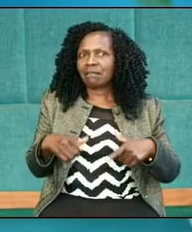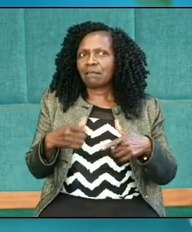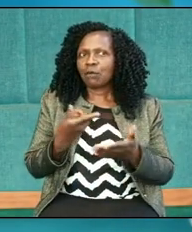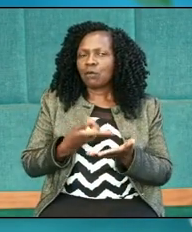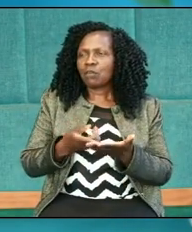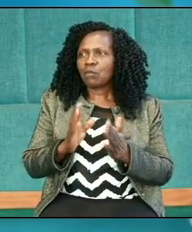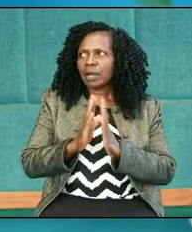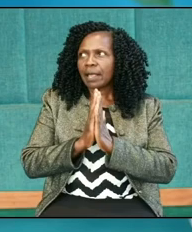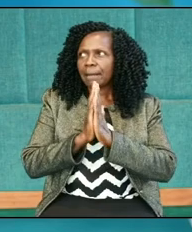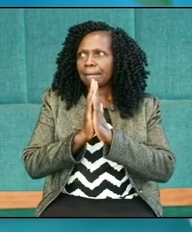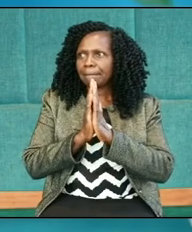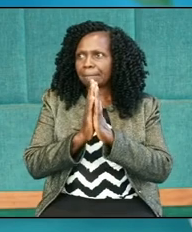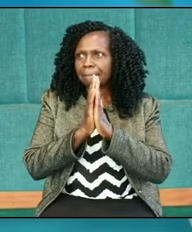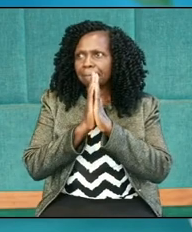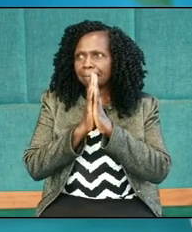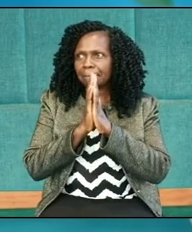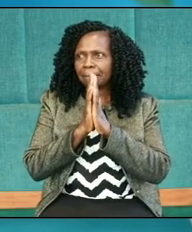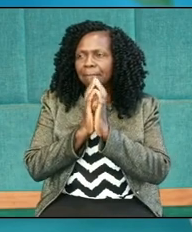Prayer.